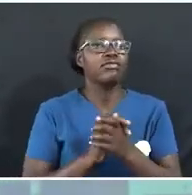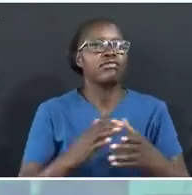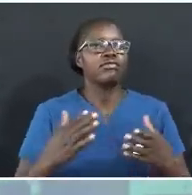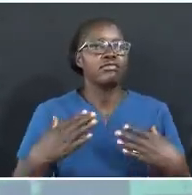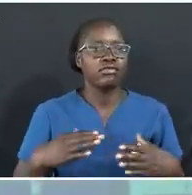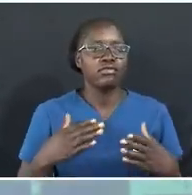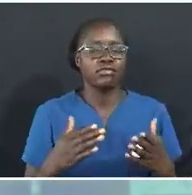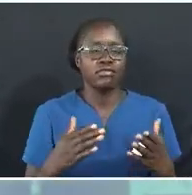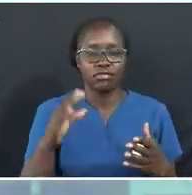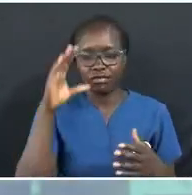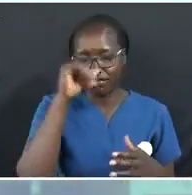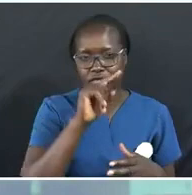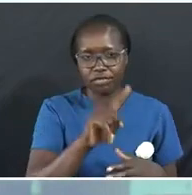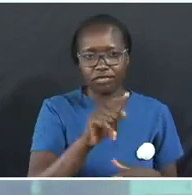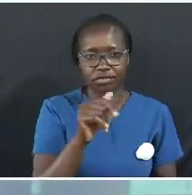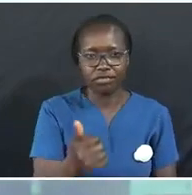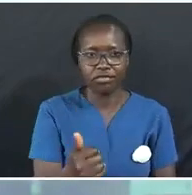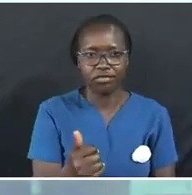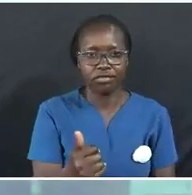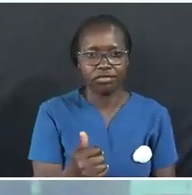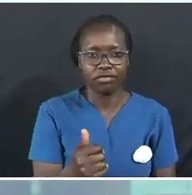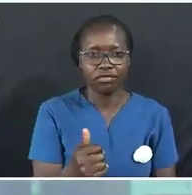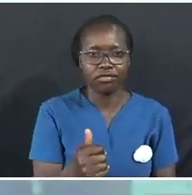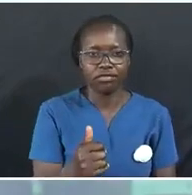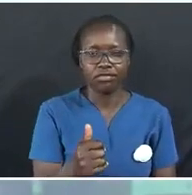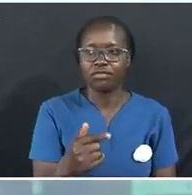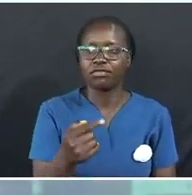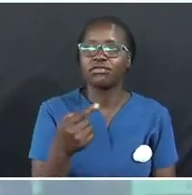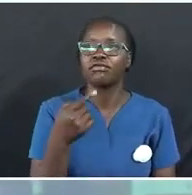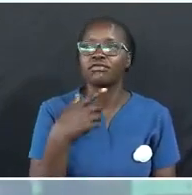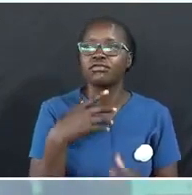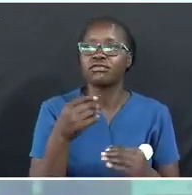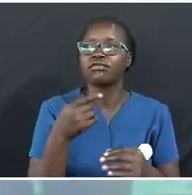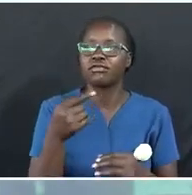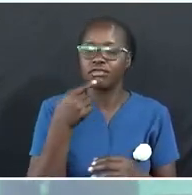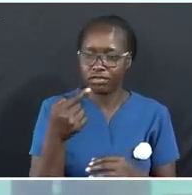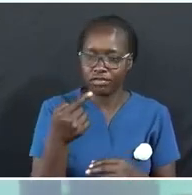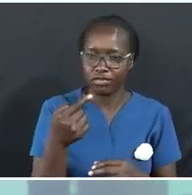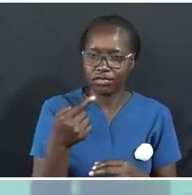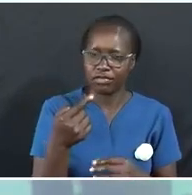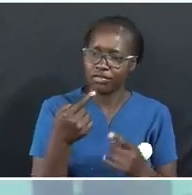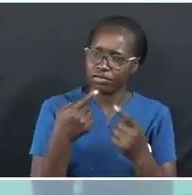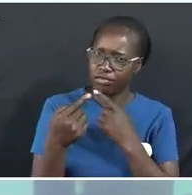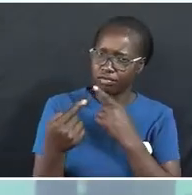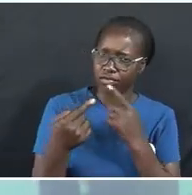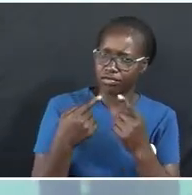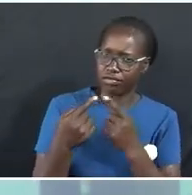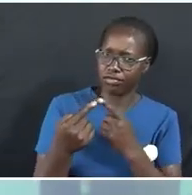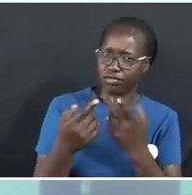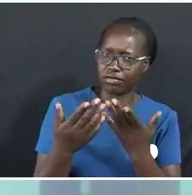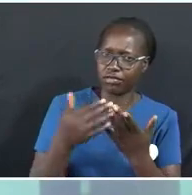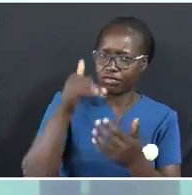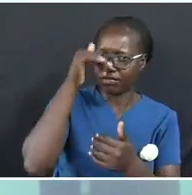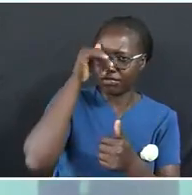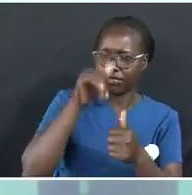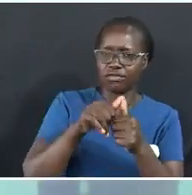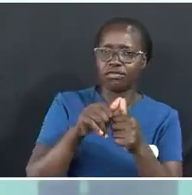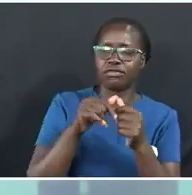have missed each other. Then you go storytelling, you go talking, remembering the